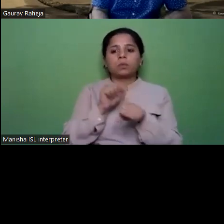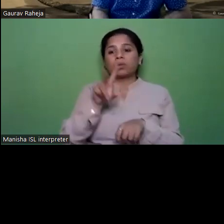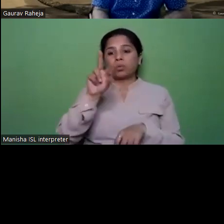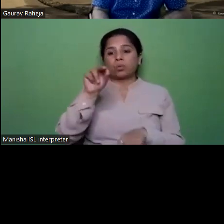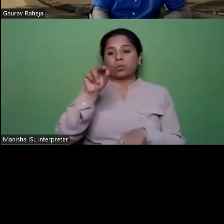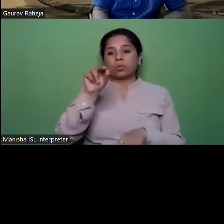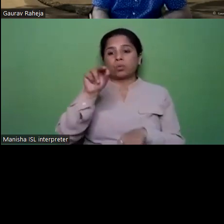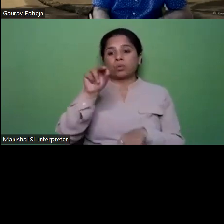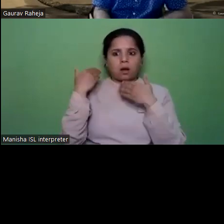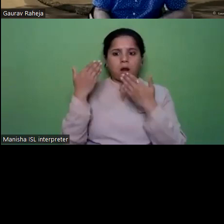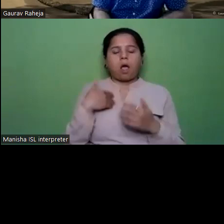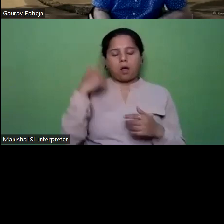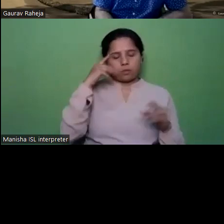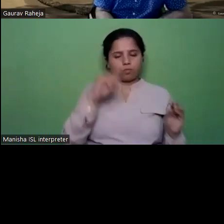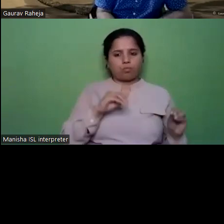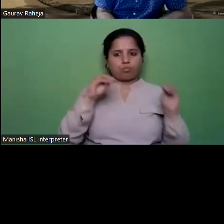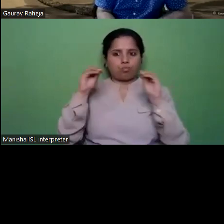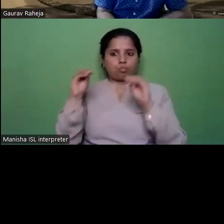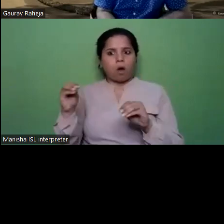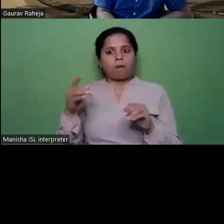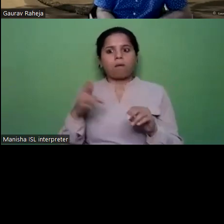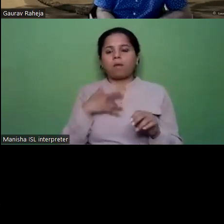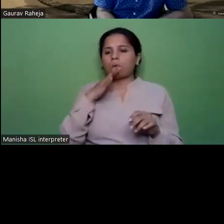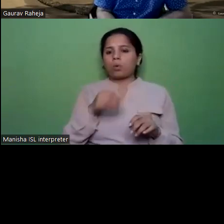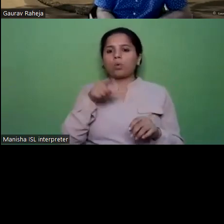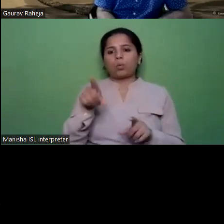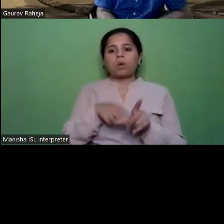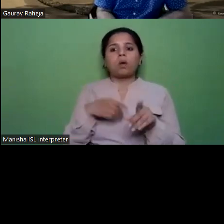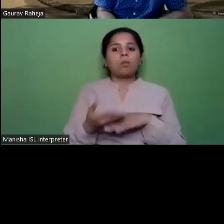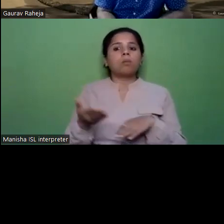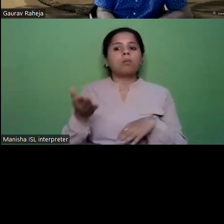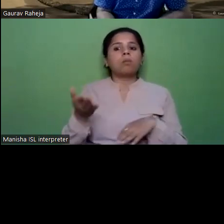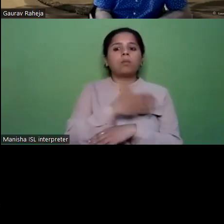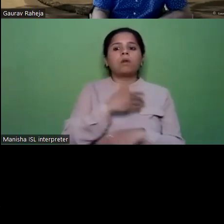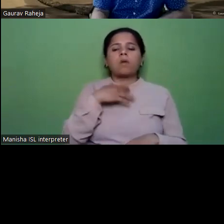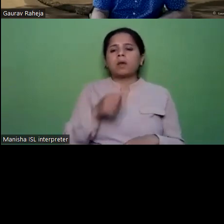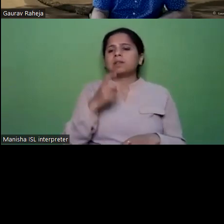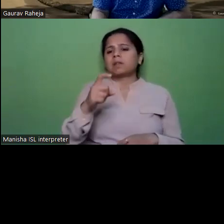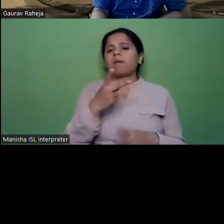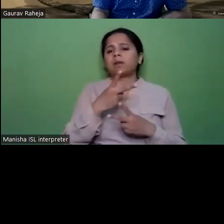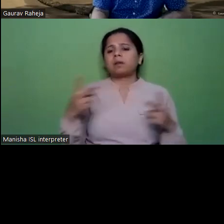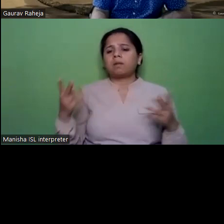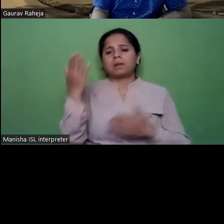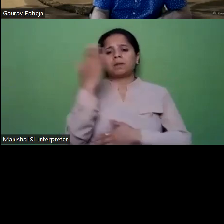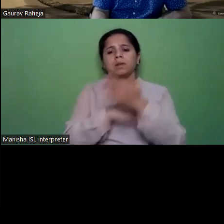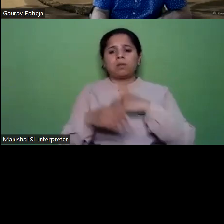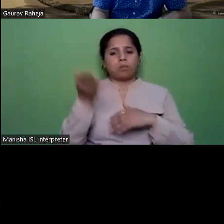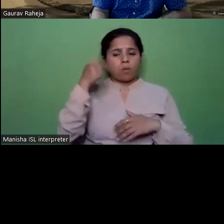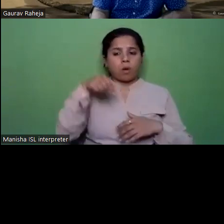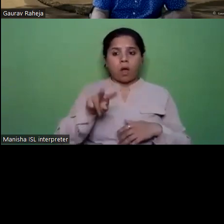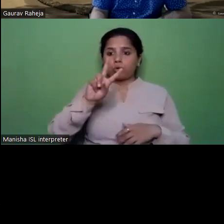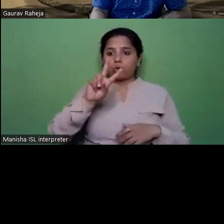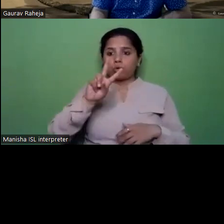us to shift from the fact that in the earlier one, we acknowledged 7 types of disabilities. Now we acknowledge 21 types